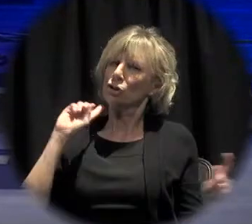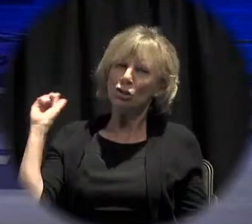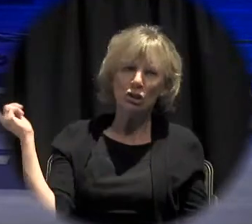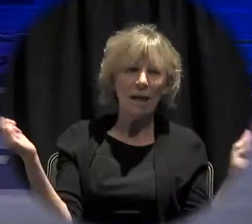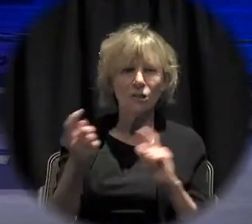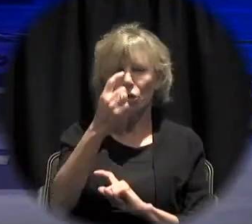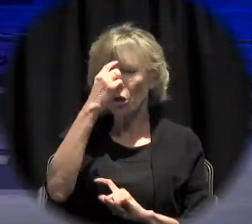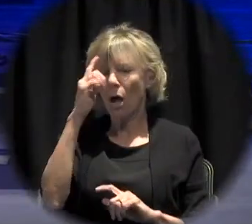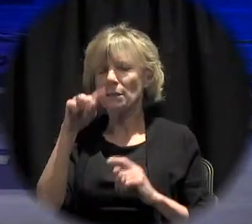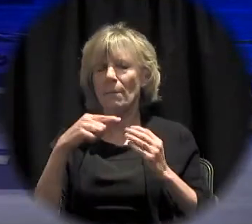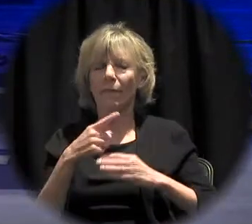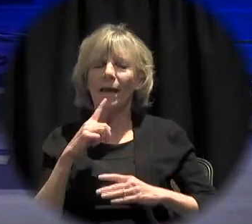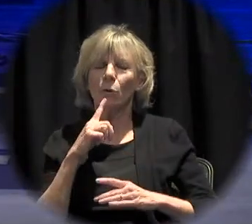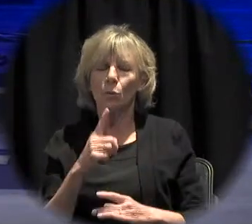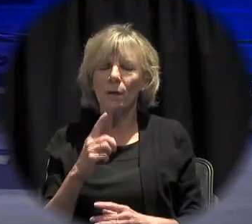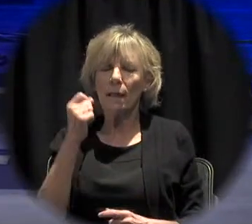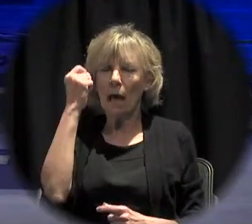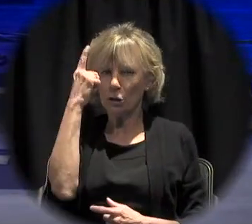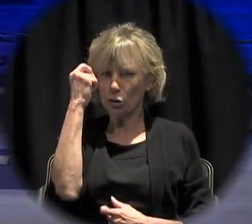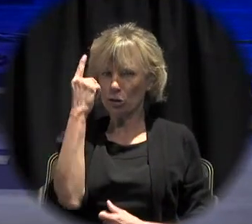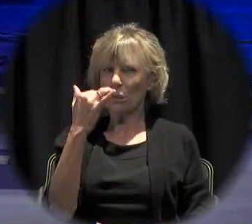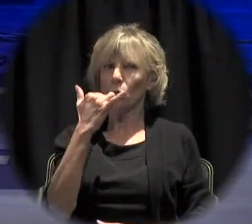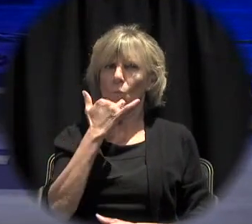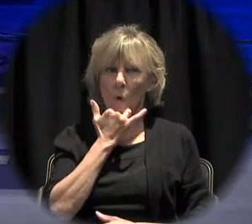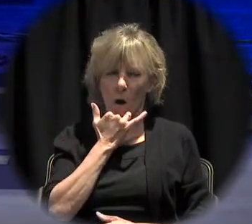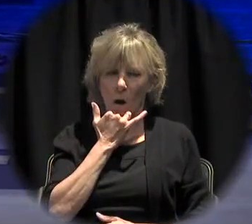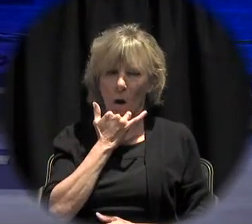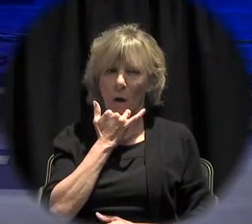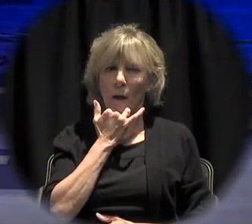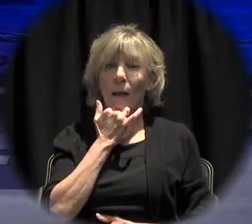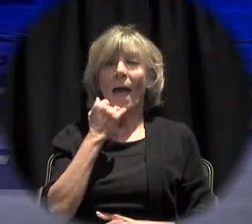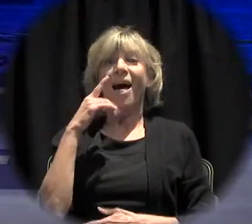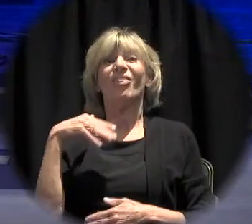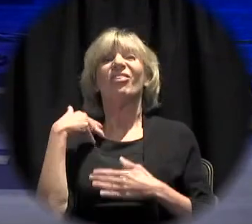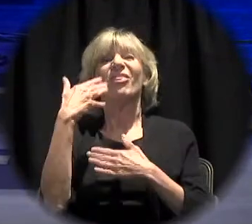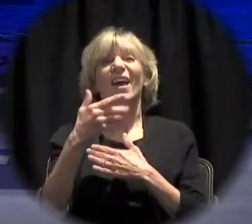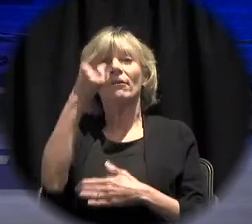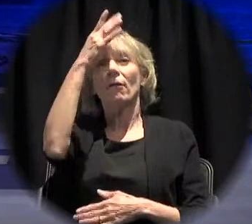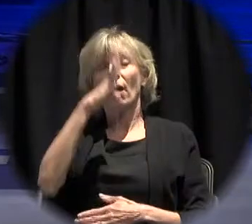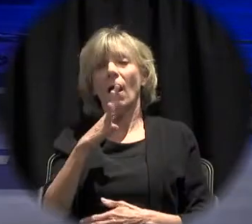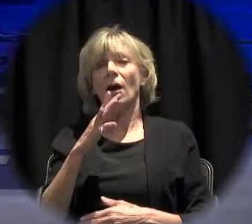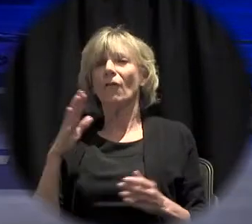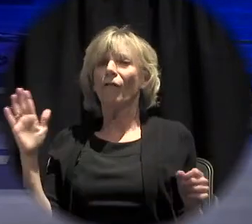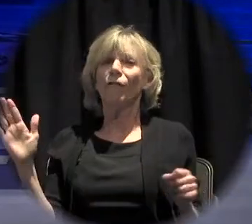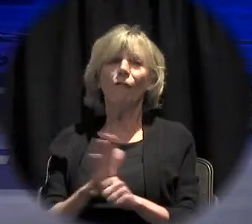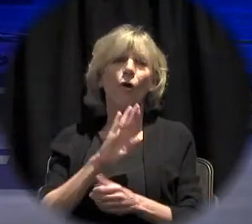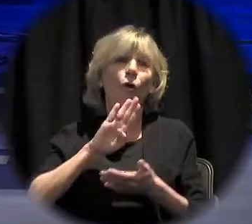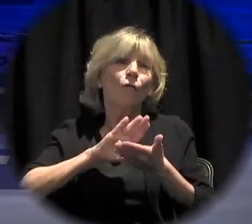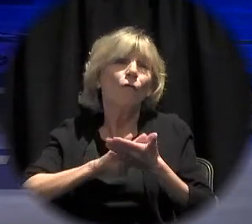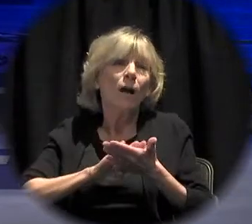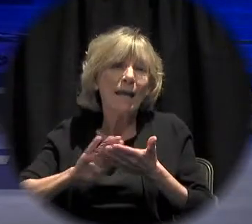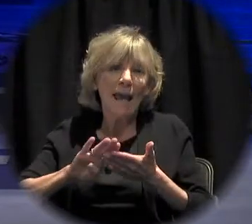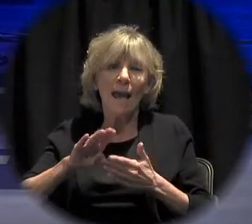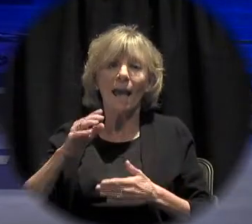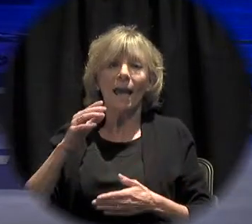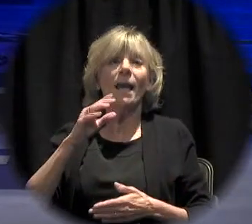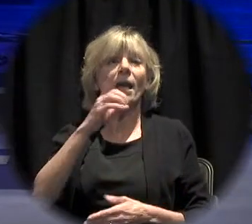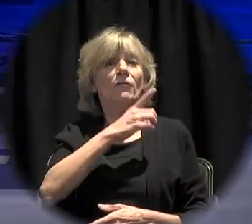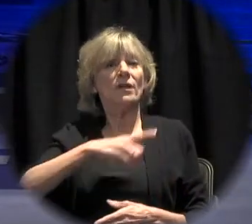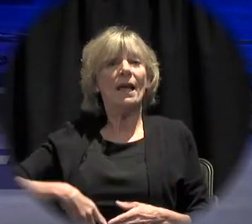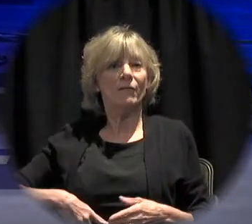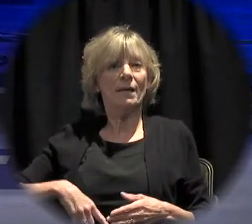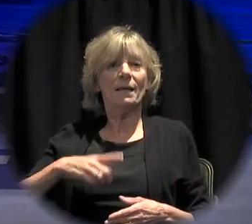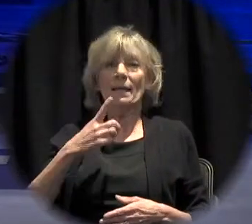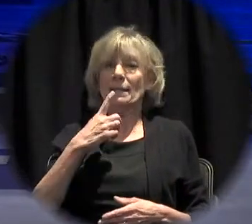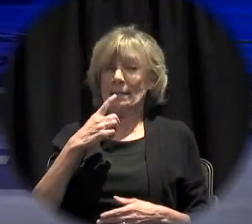God fully forgave David and fully restored him. He fully confessed, "I have